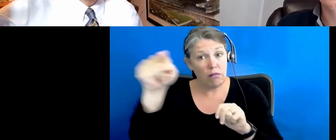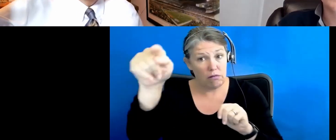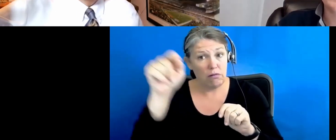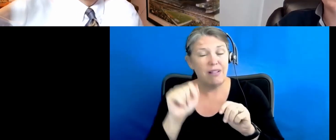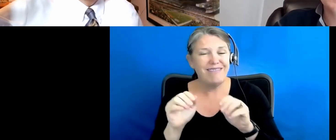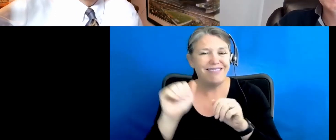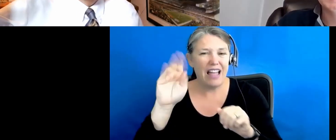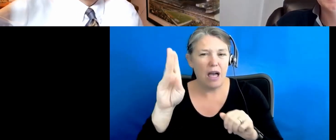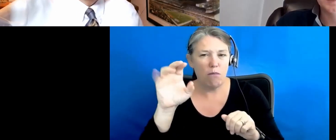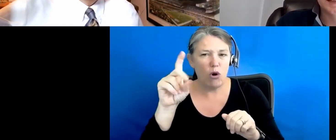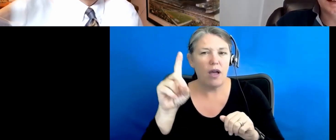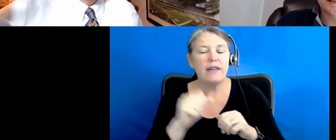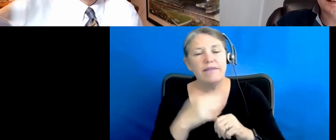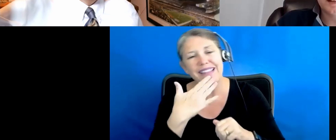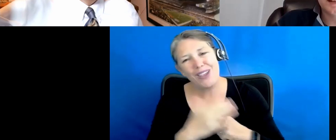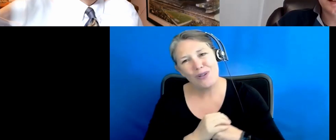Thank you.